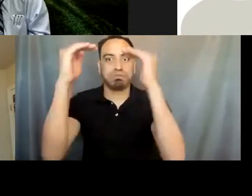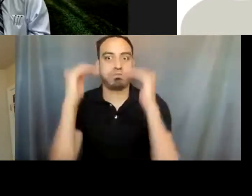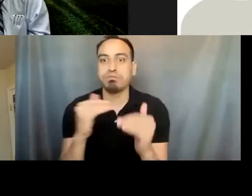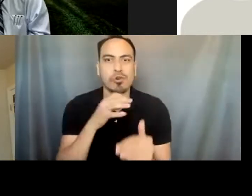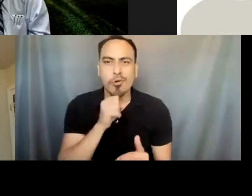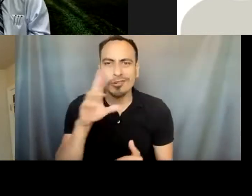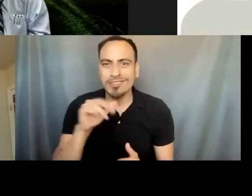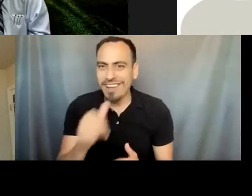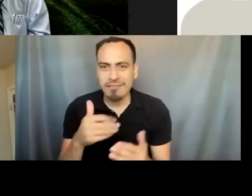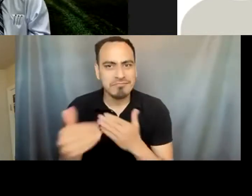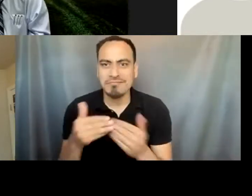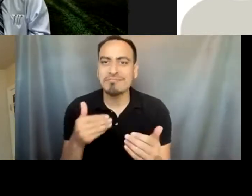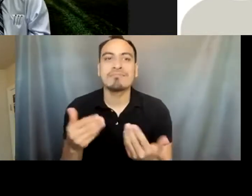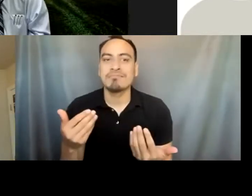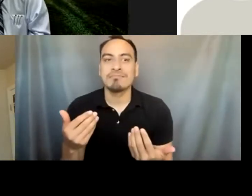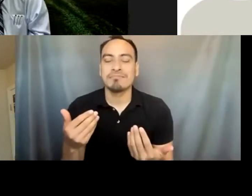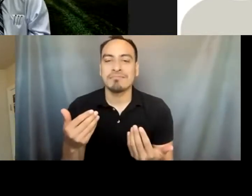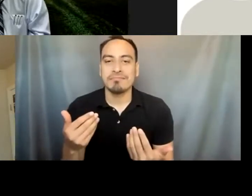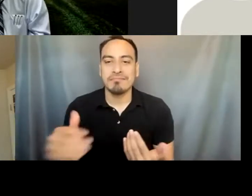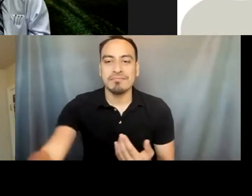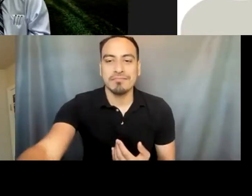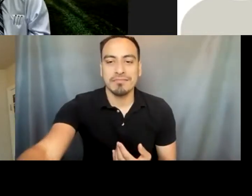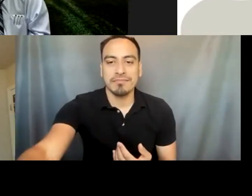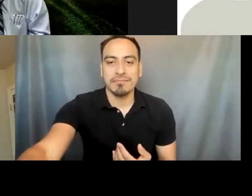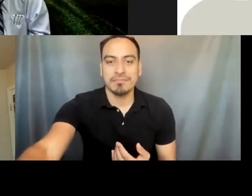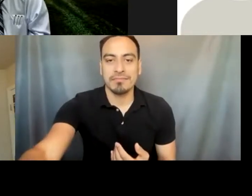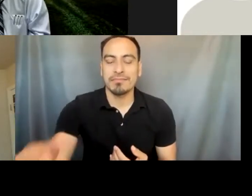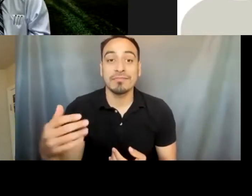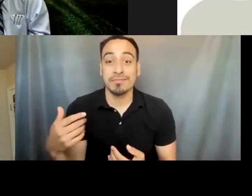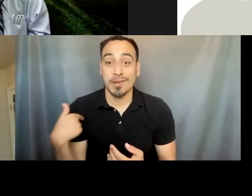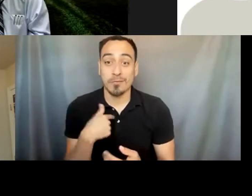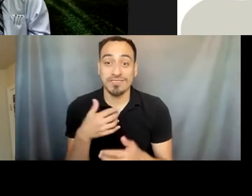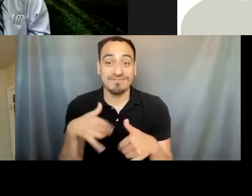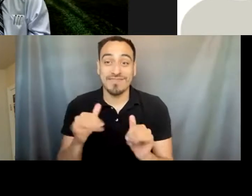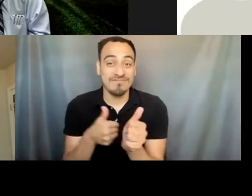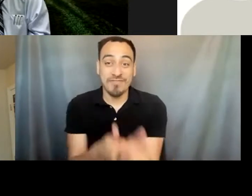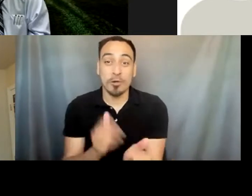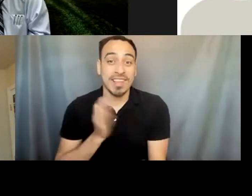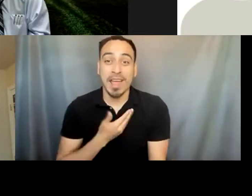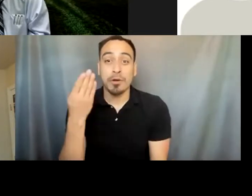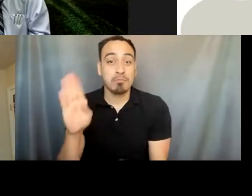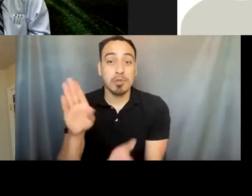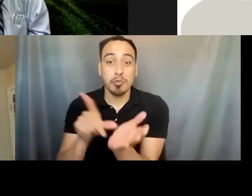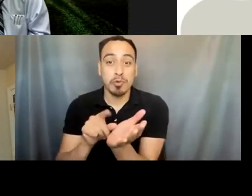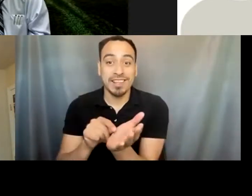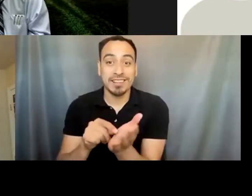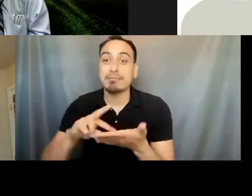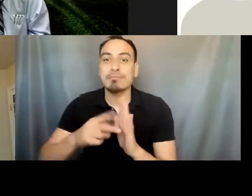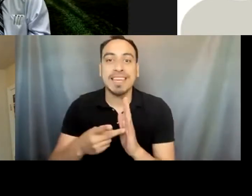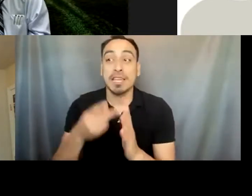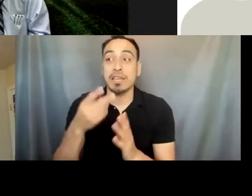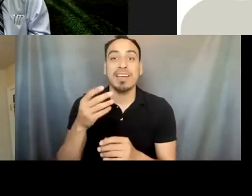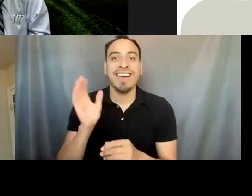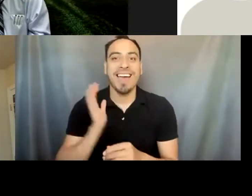I guess, enter beyond the blueprint together, meaning that all the tiers will go away. So we will no longer